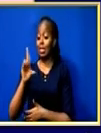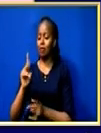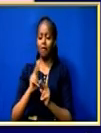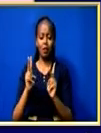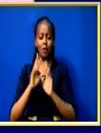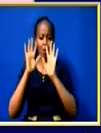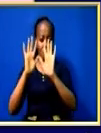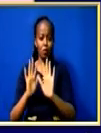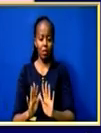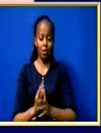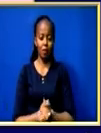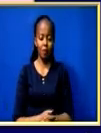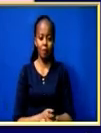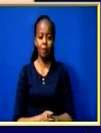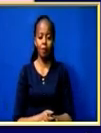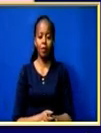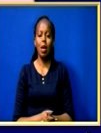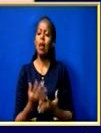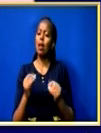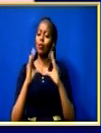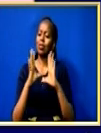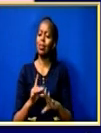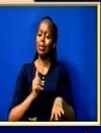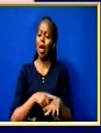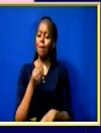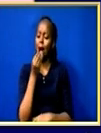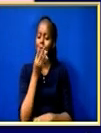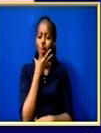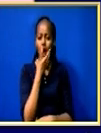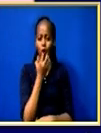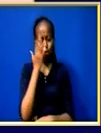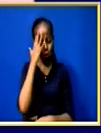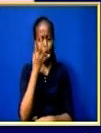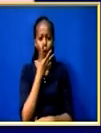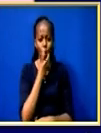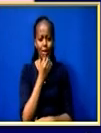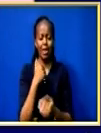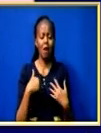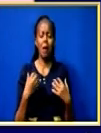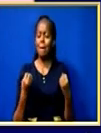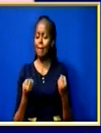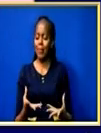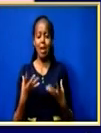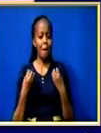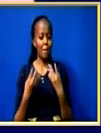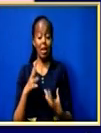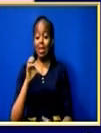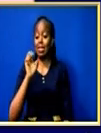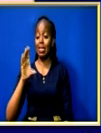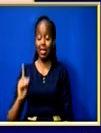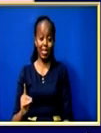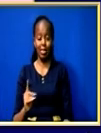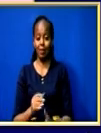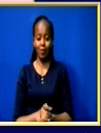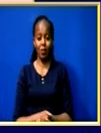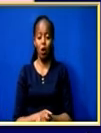also important. So, It gives us Mwalimu, a when new I plant. eat an orange, do you know oranges have so many seeds. oranges, kind of,